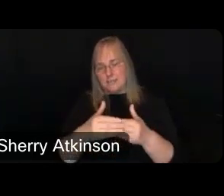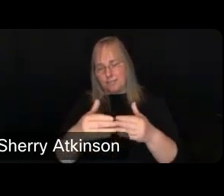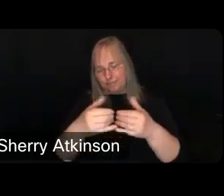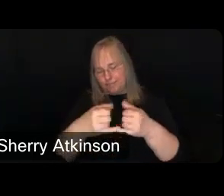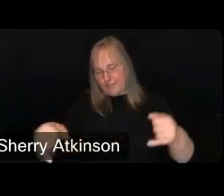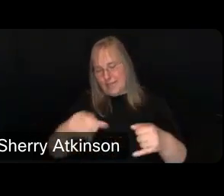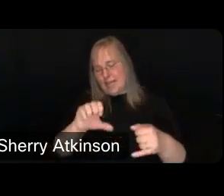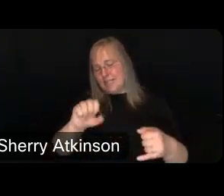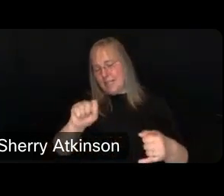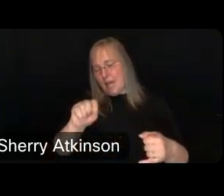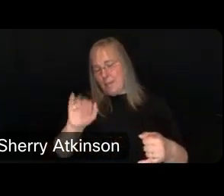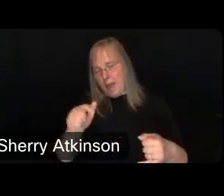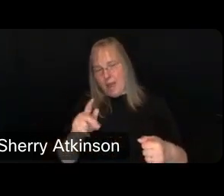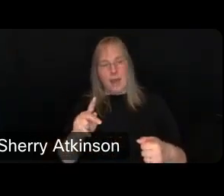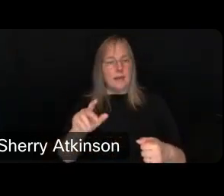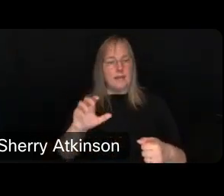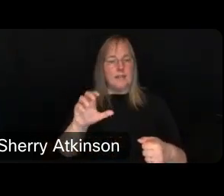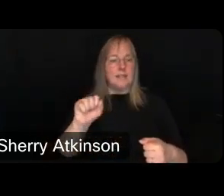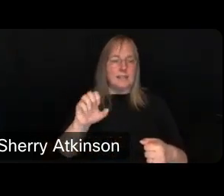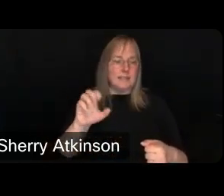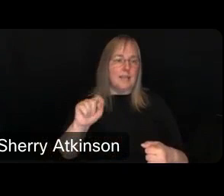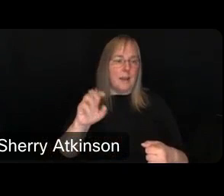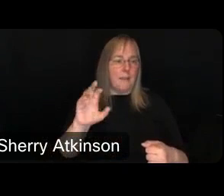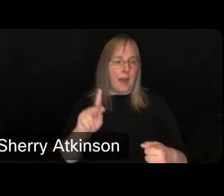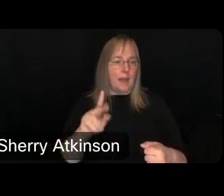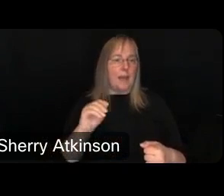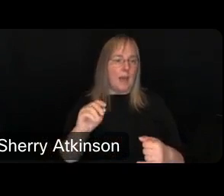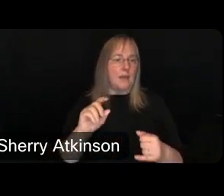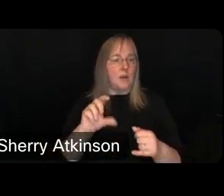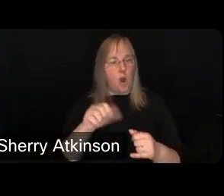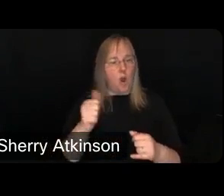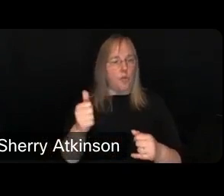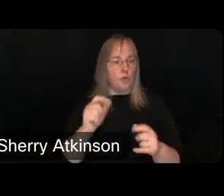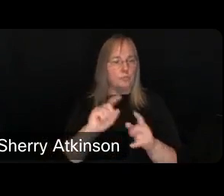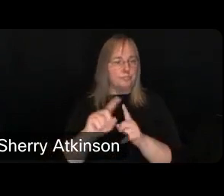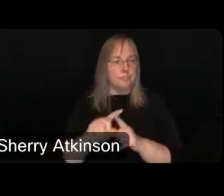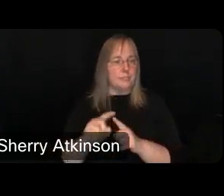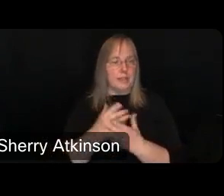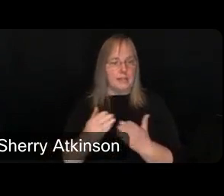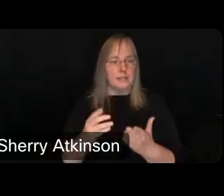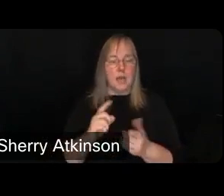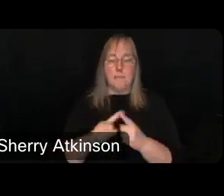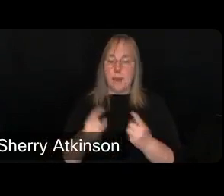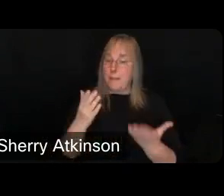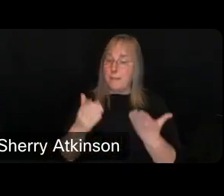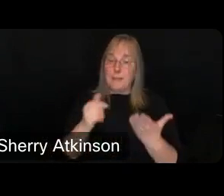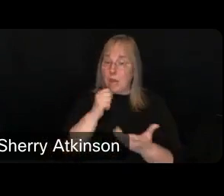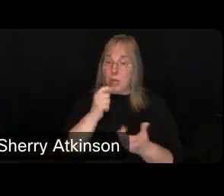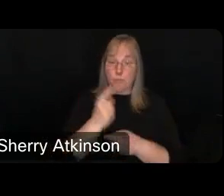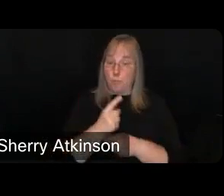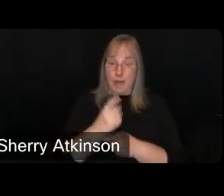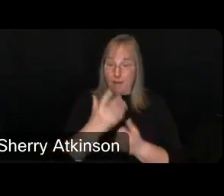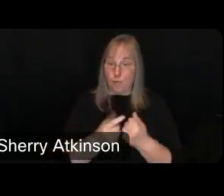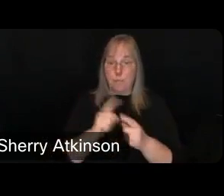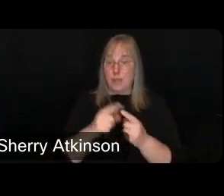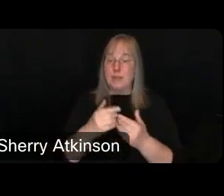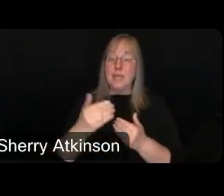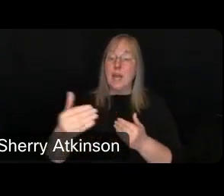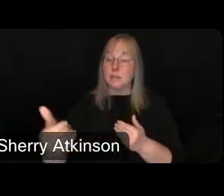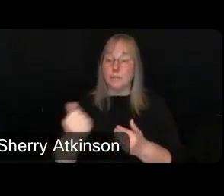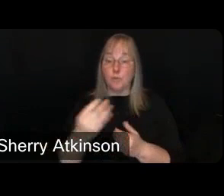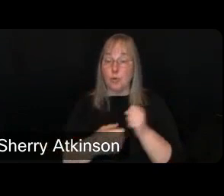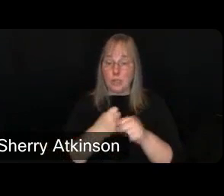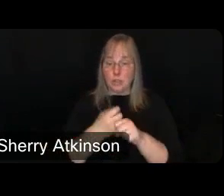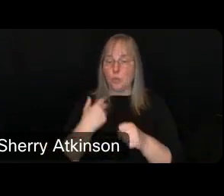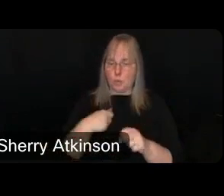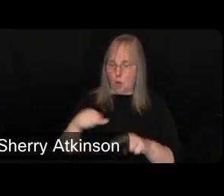lot. So they may not be appropriate everywhere, but through over the next few years, we'll be looking at what that